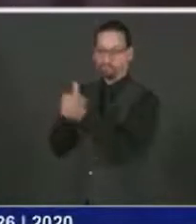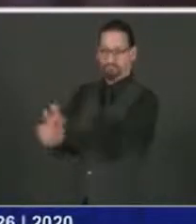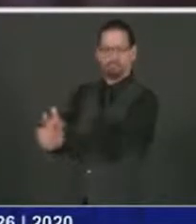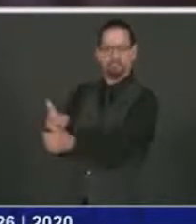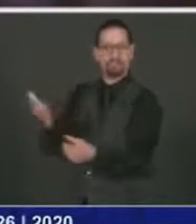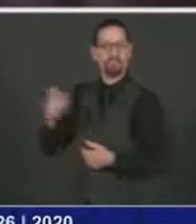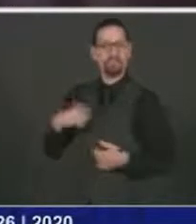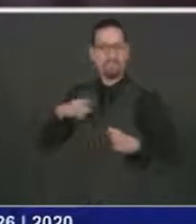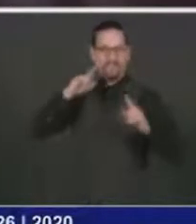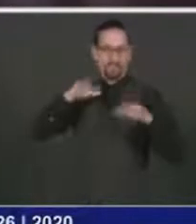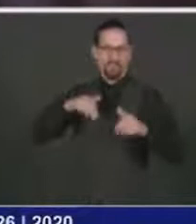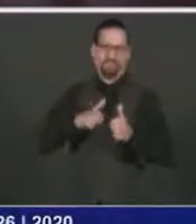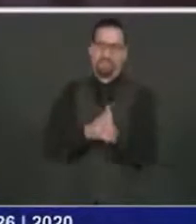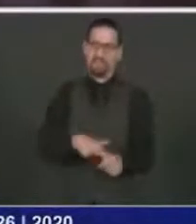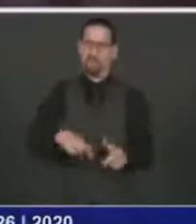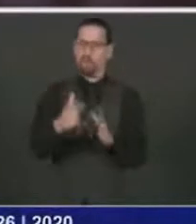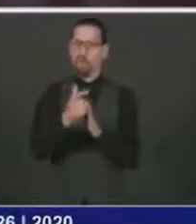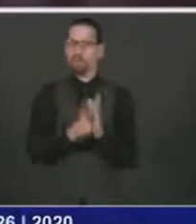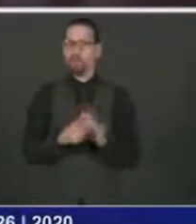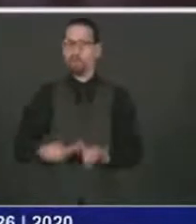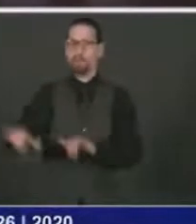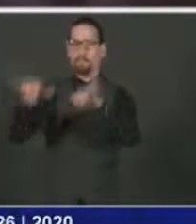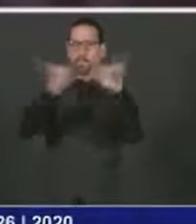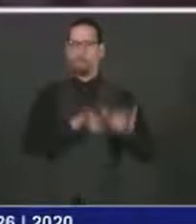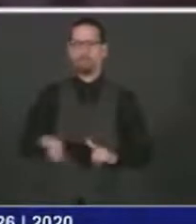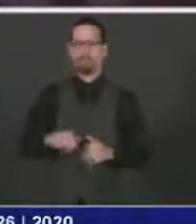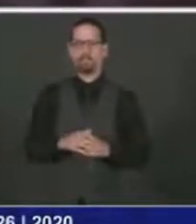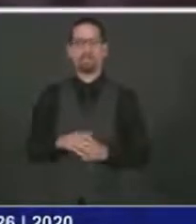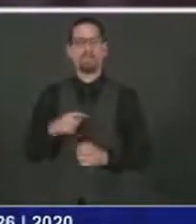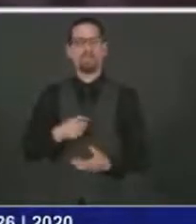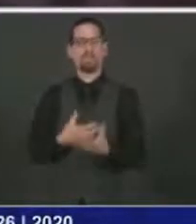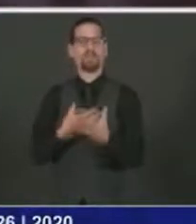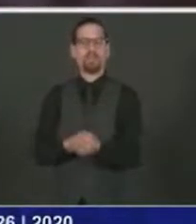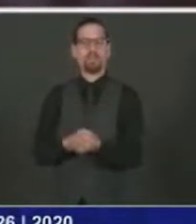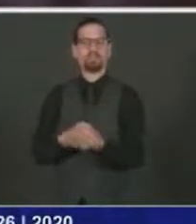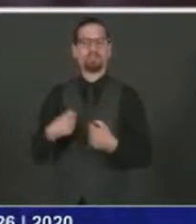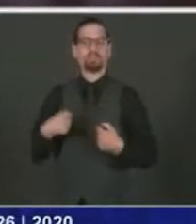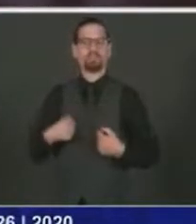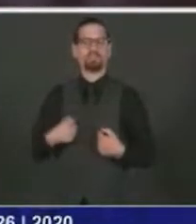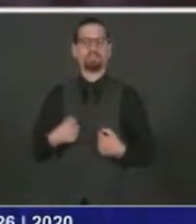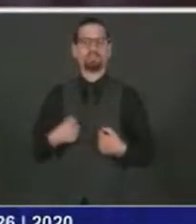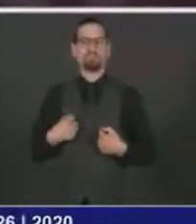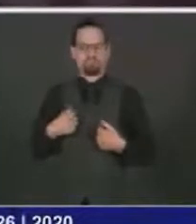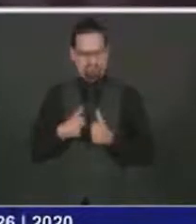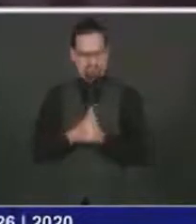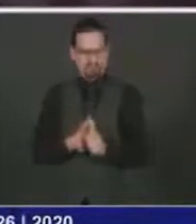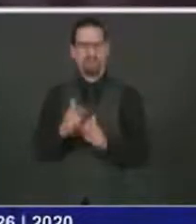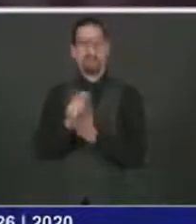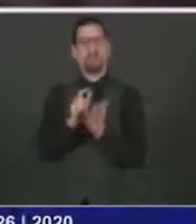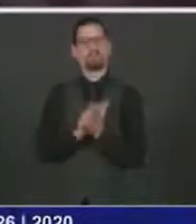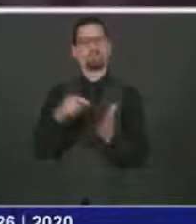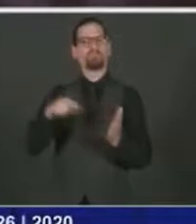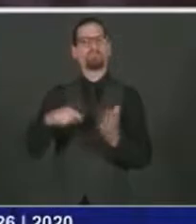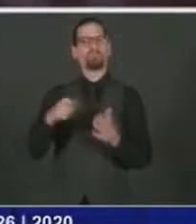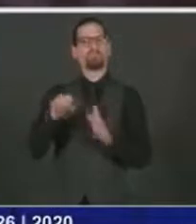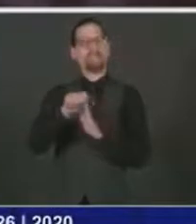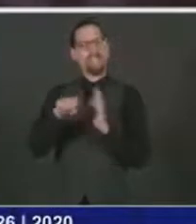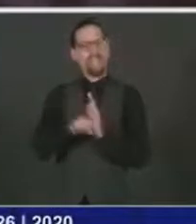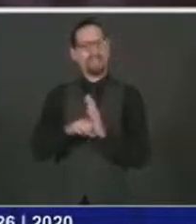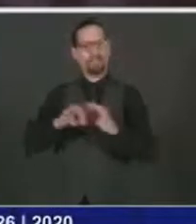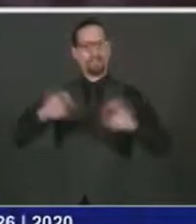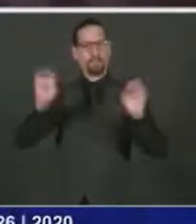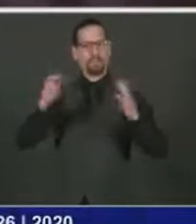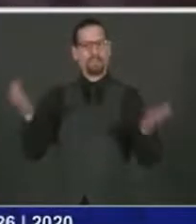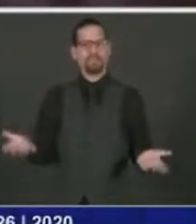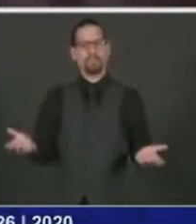state. We feel very confident that I'm on firm footing in a state of emergency to do what's necessary